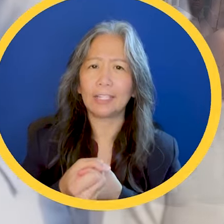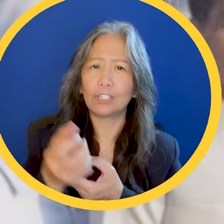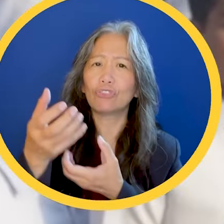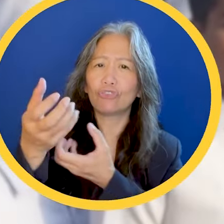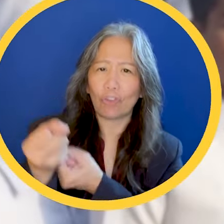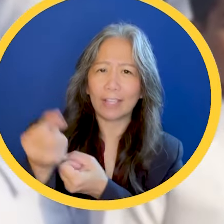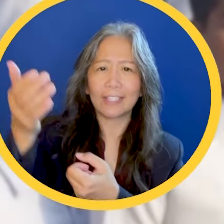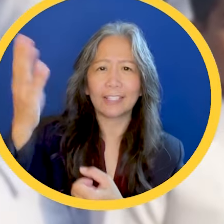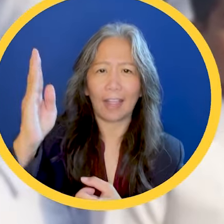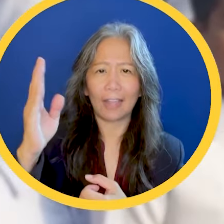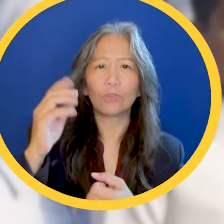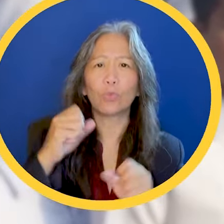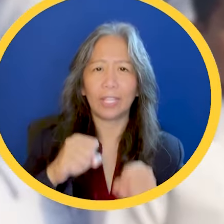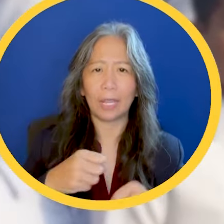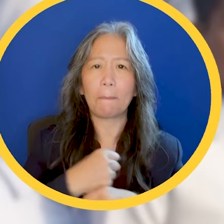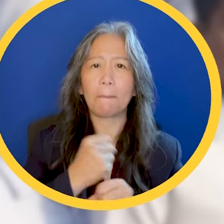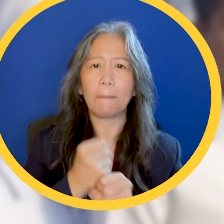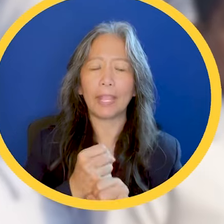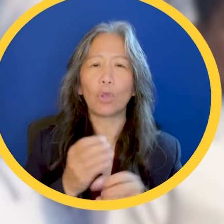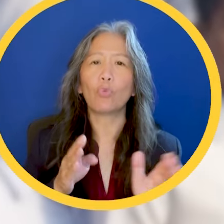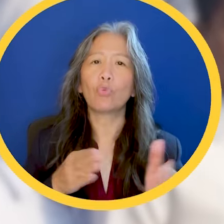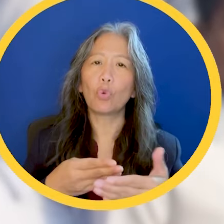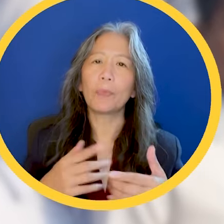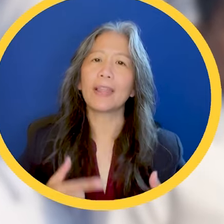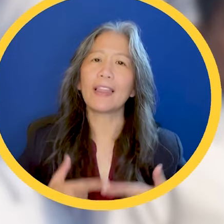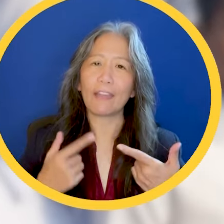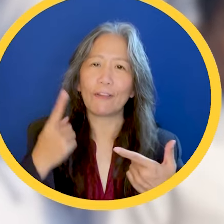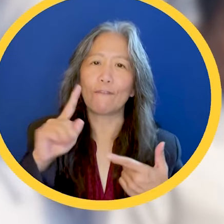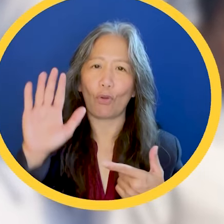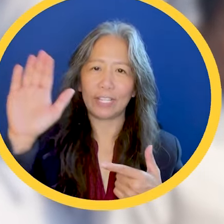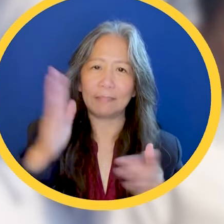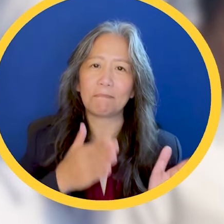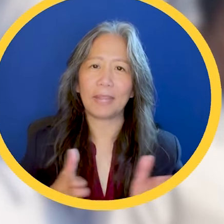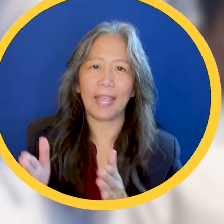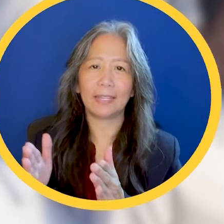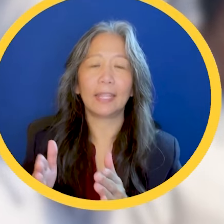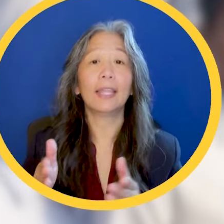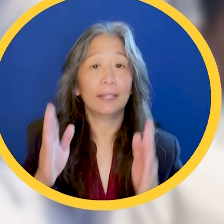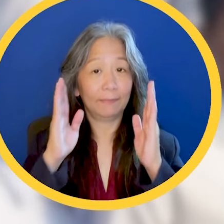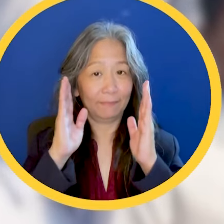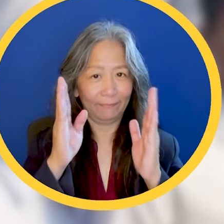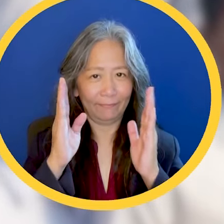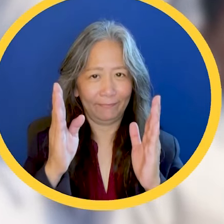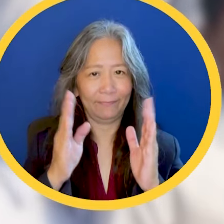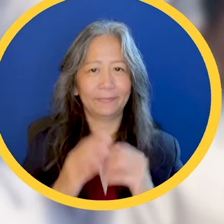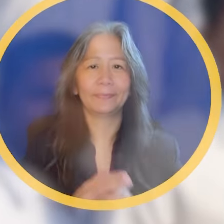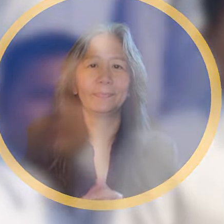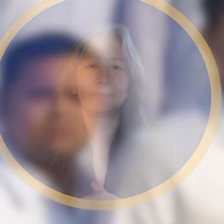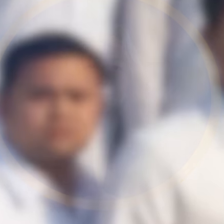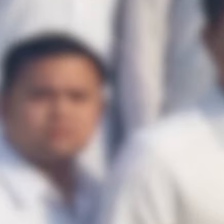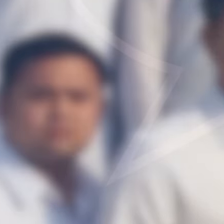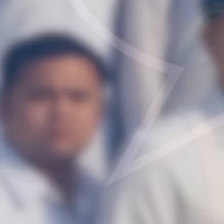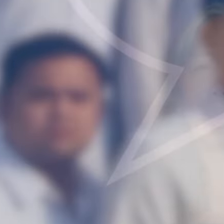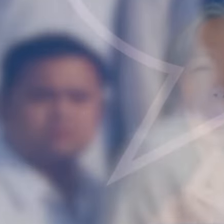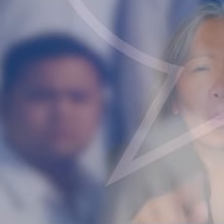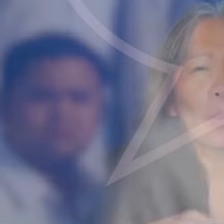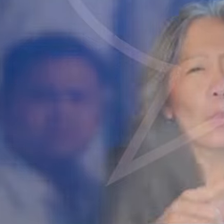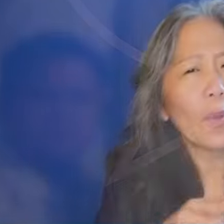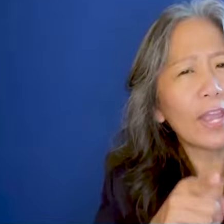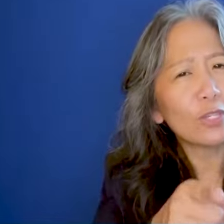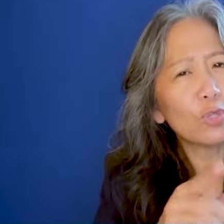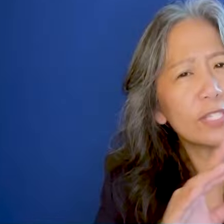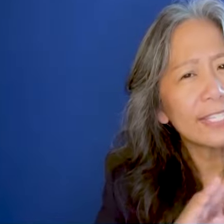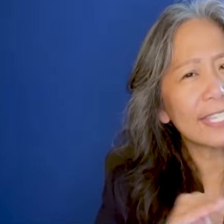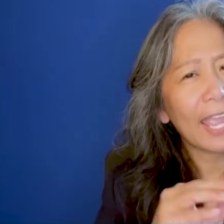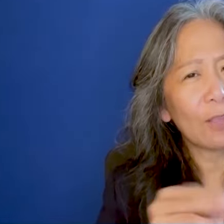in God instead, so that we can make room in our lives for His plans. Let's listen in. When would